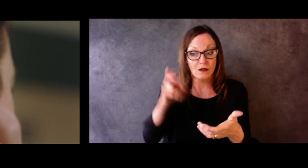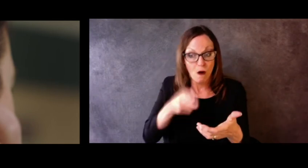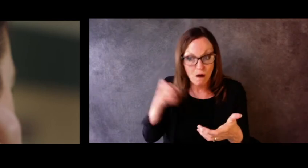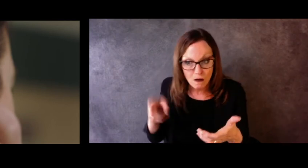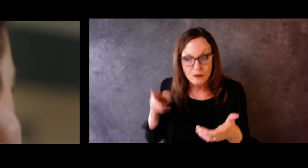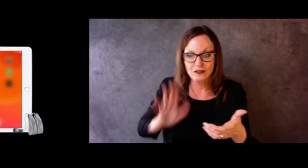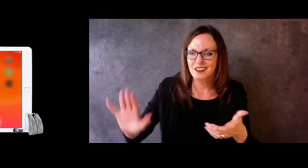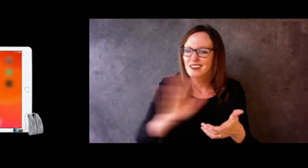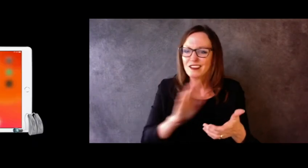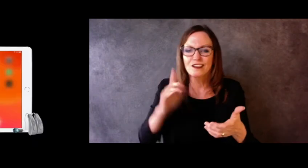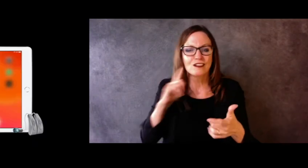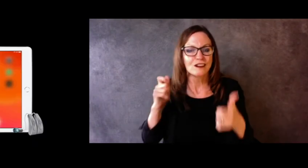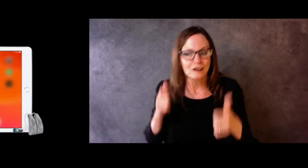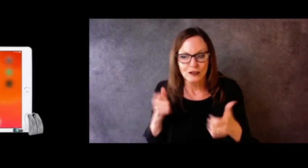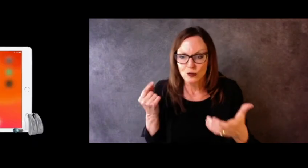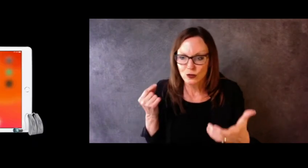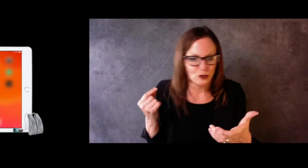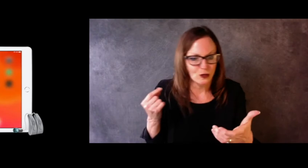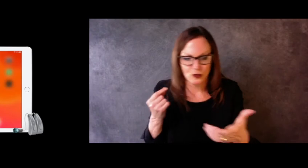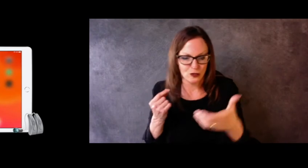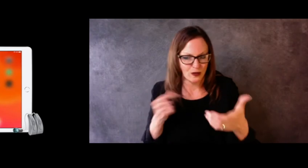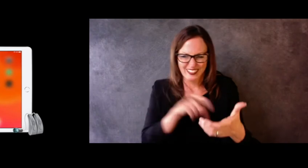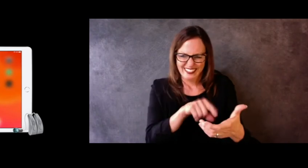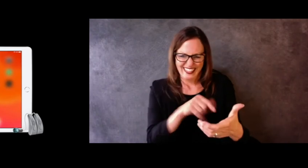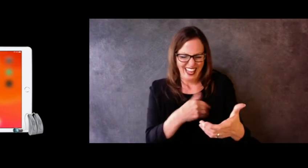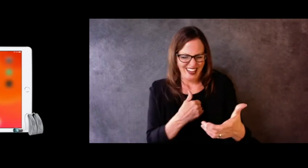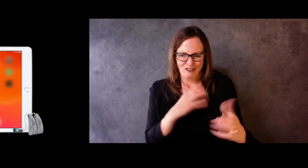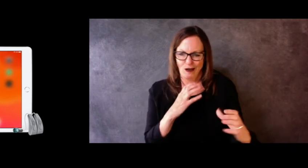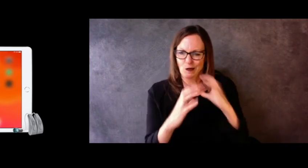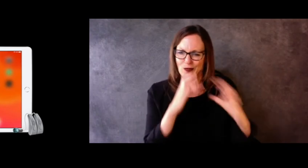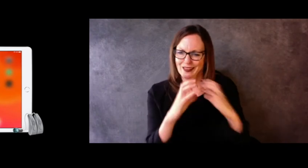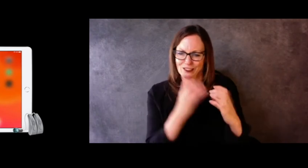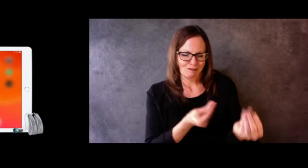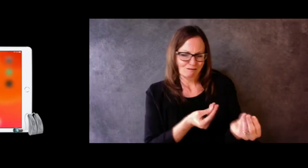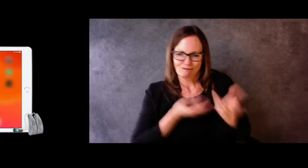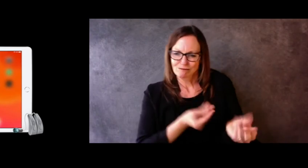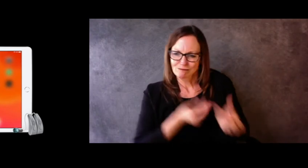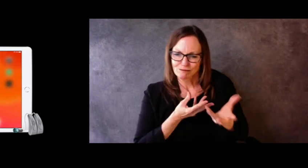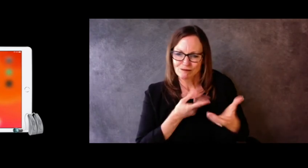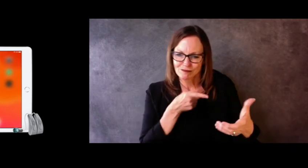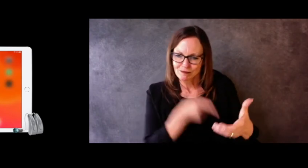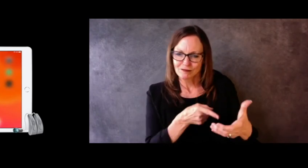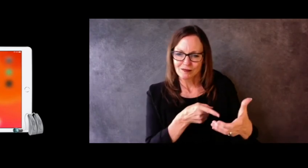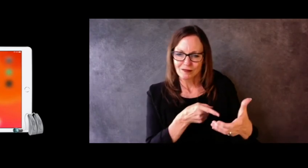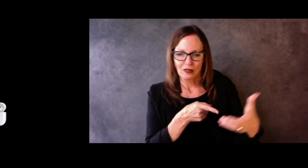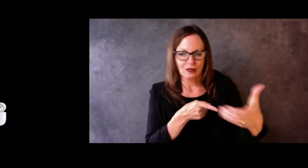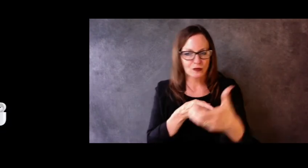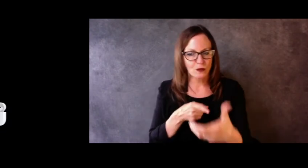FaceTime conversations. These next-generation models from MFI partners are scheduled to be available later this year.